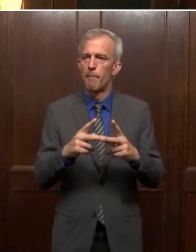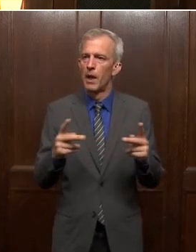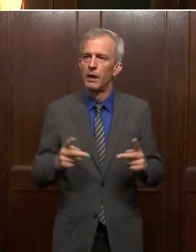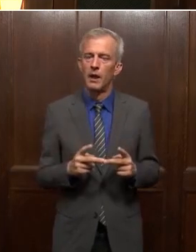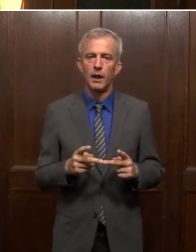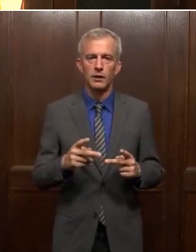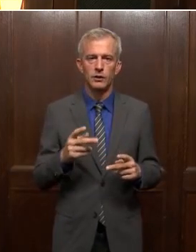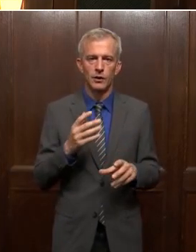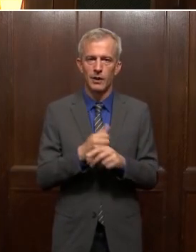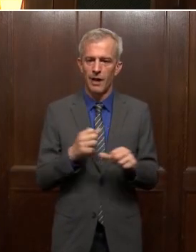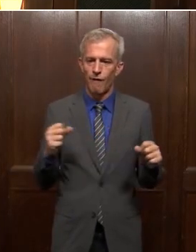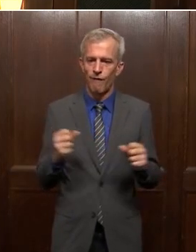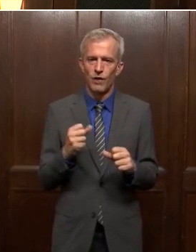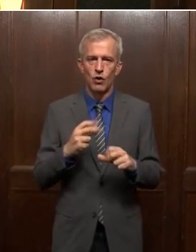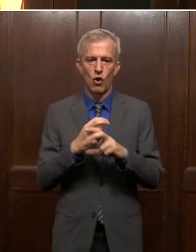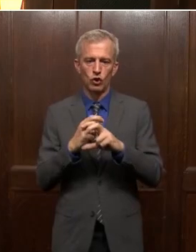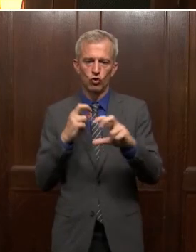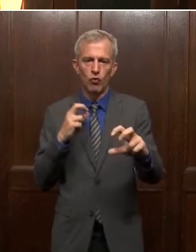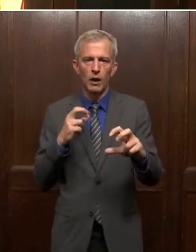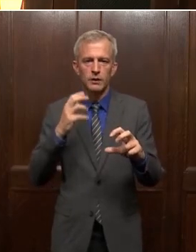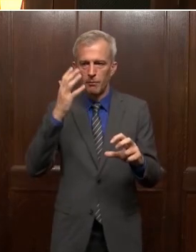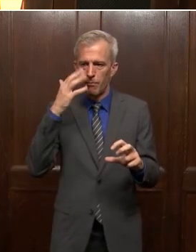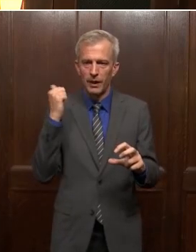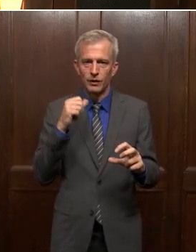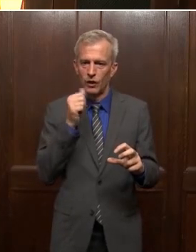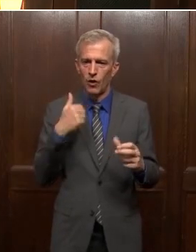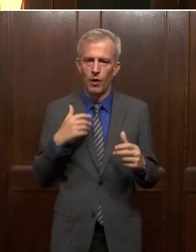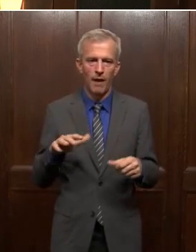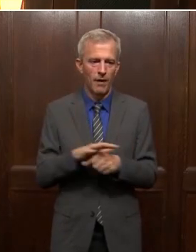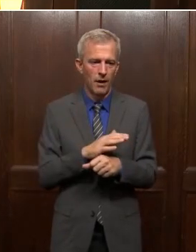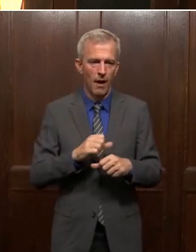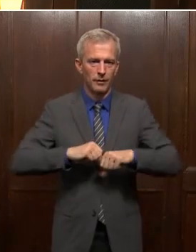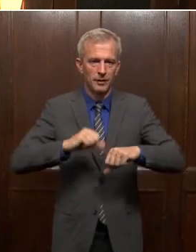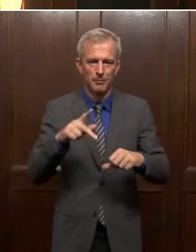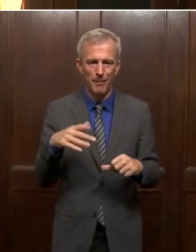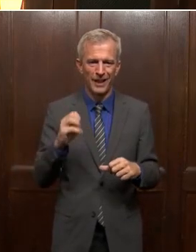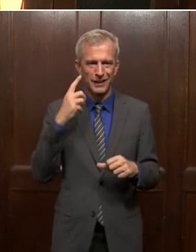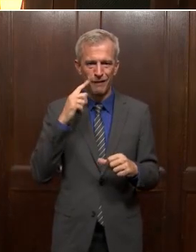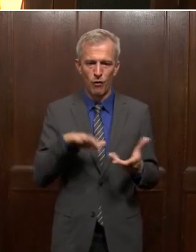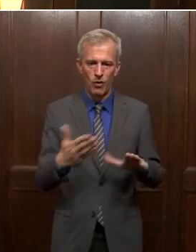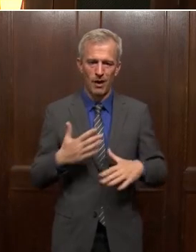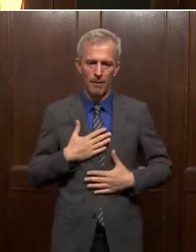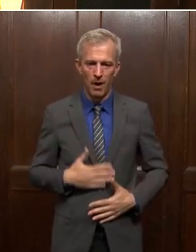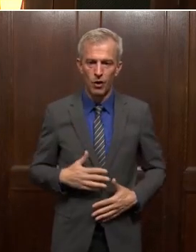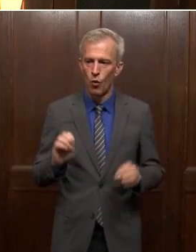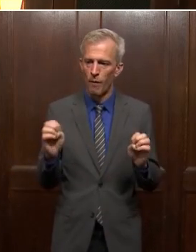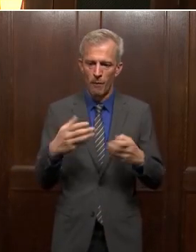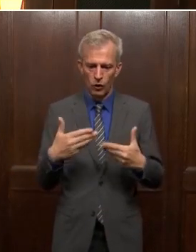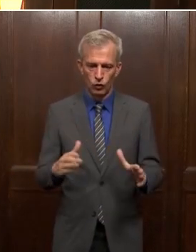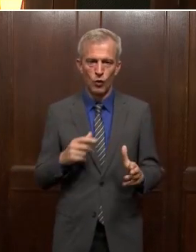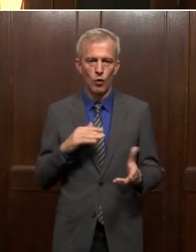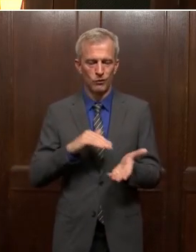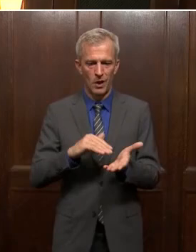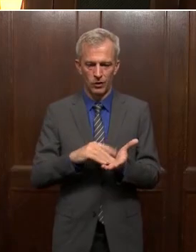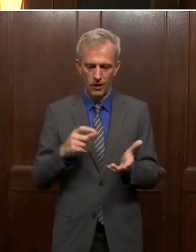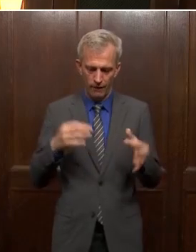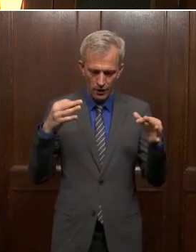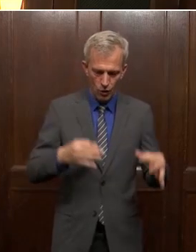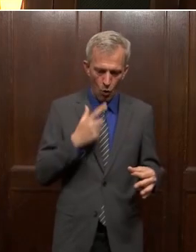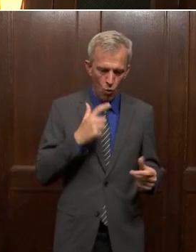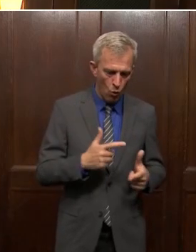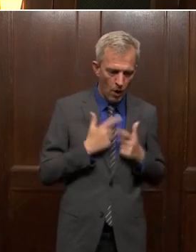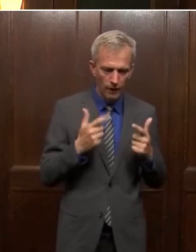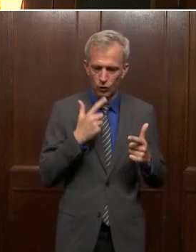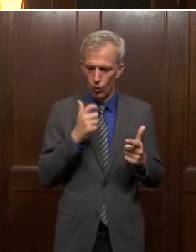are getting refrigerator trucks to deal with the bodies, in emergency rooms where people are deciding who has to live and who has to die. These